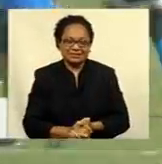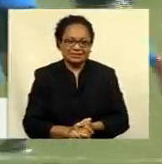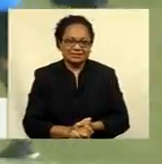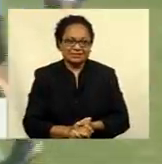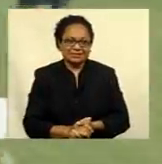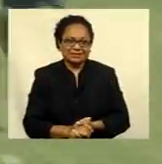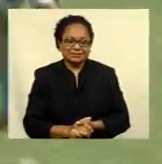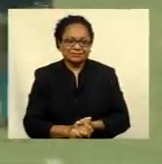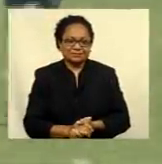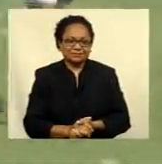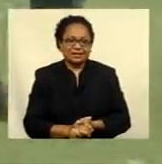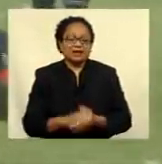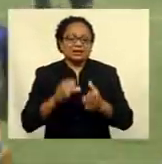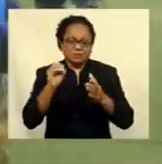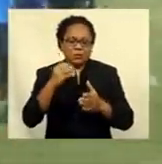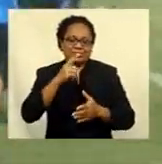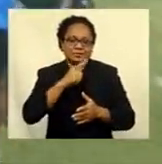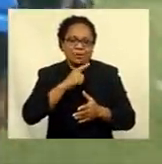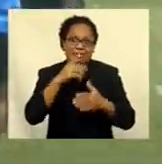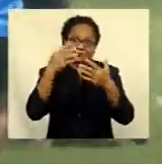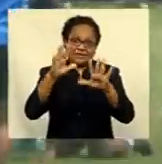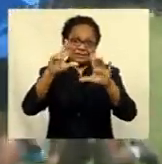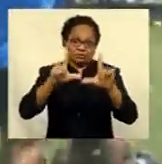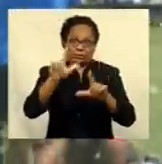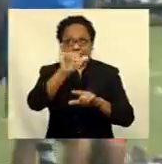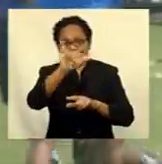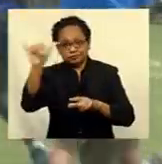We will then return home and then we will discuss,